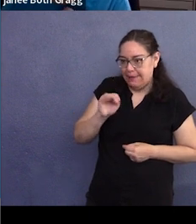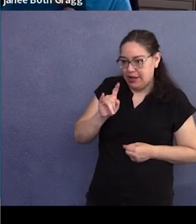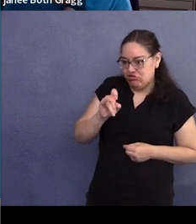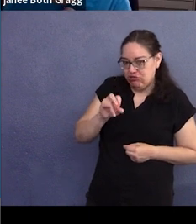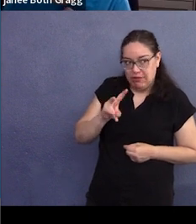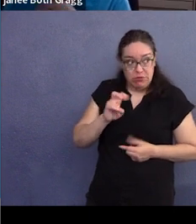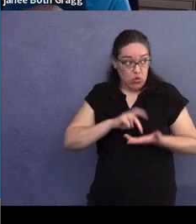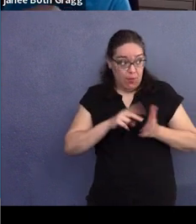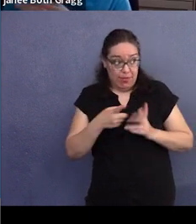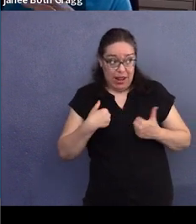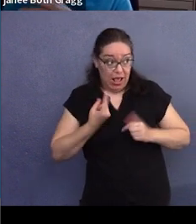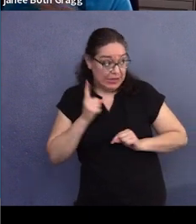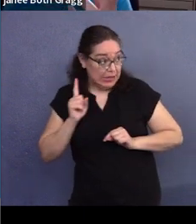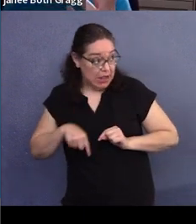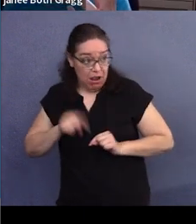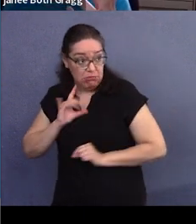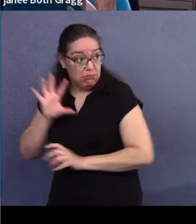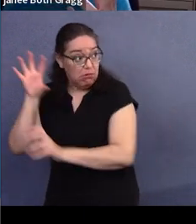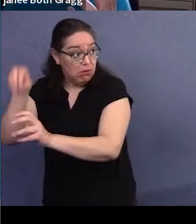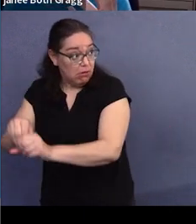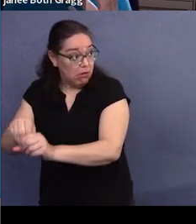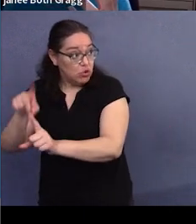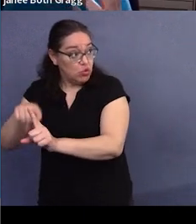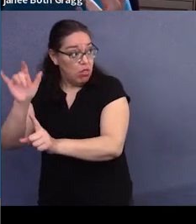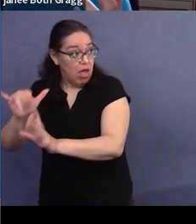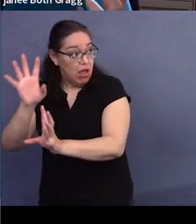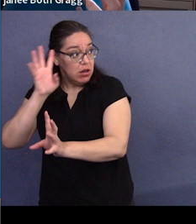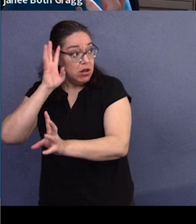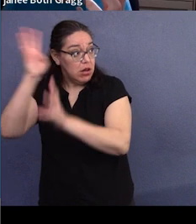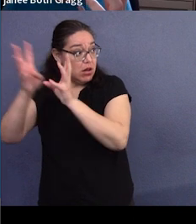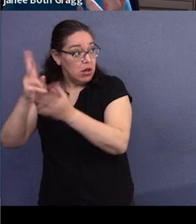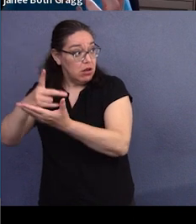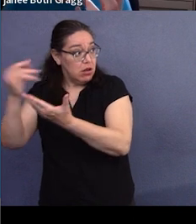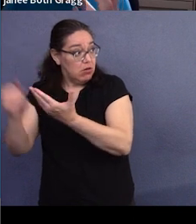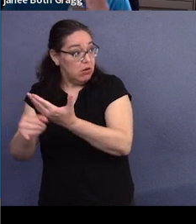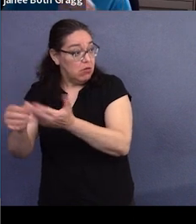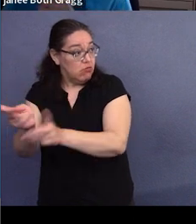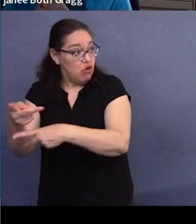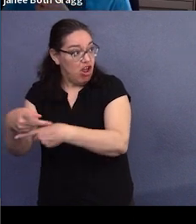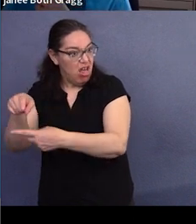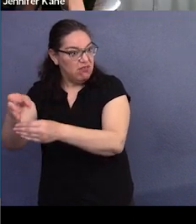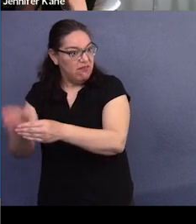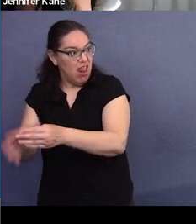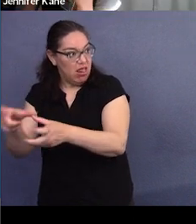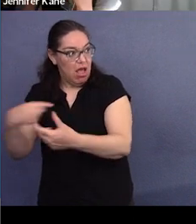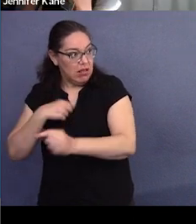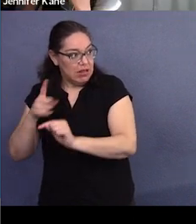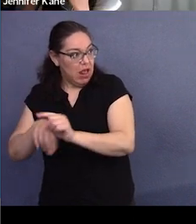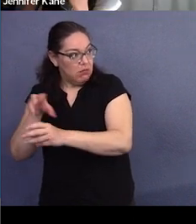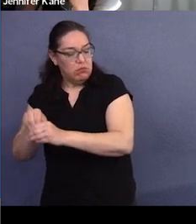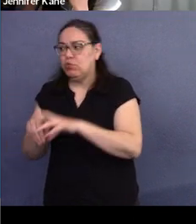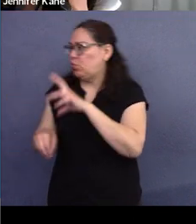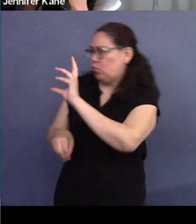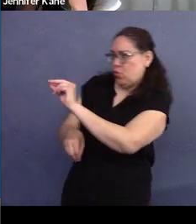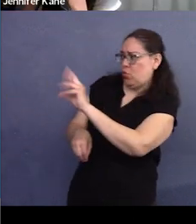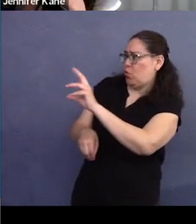contributor to a culminating creative product? No, that does not preclude you